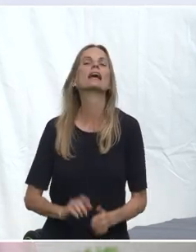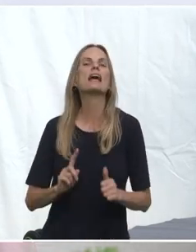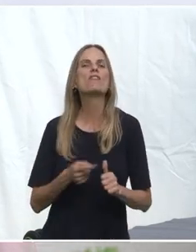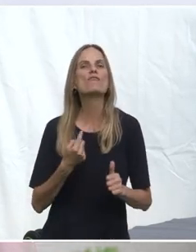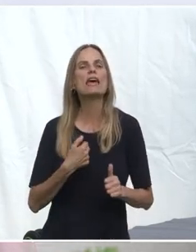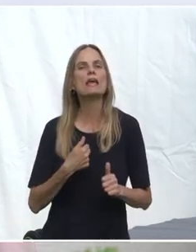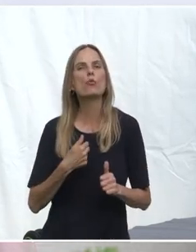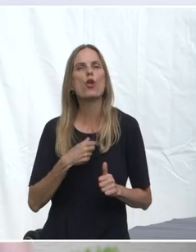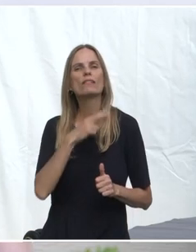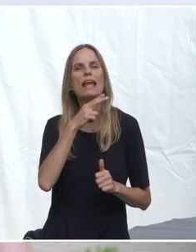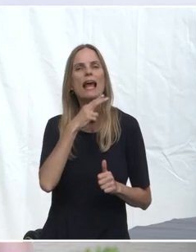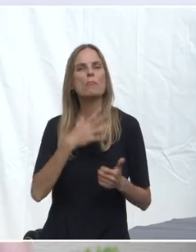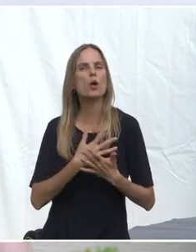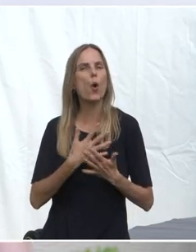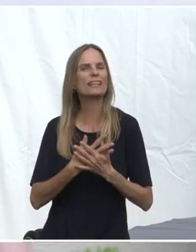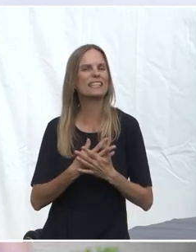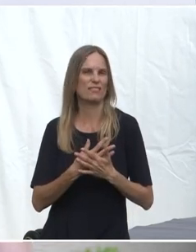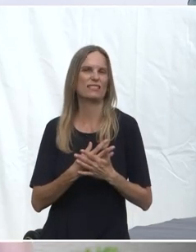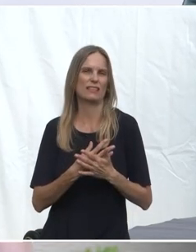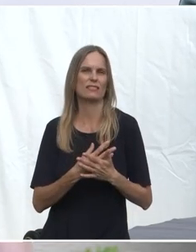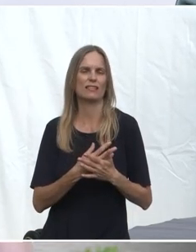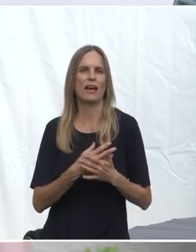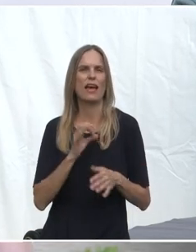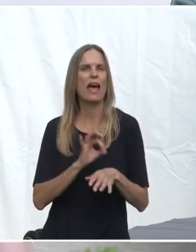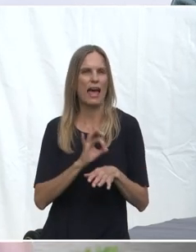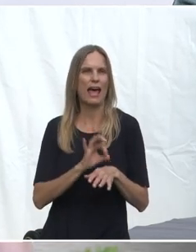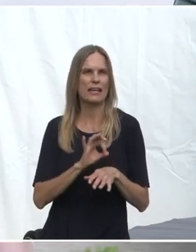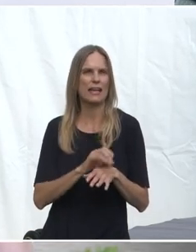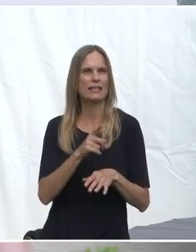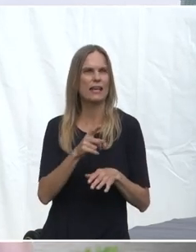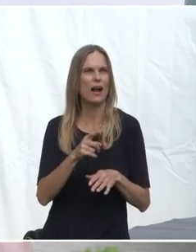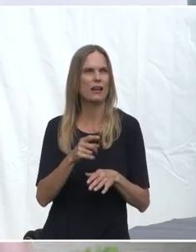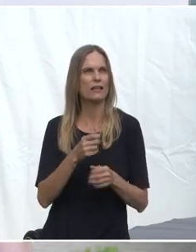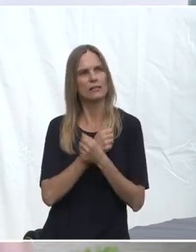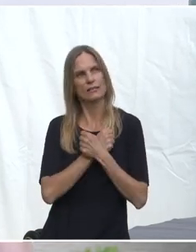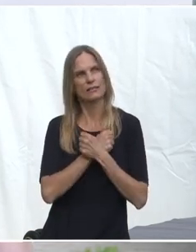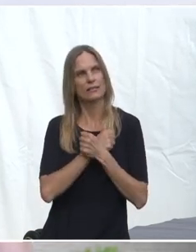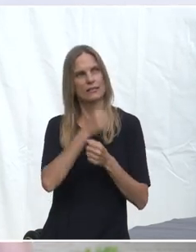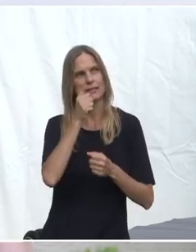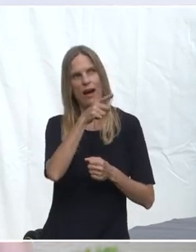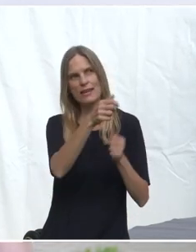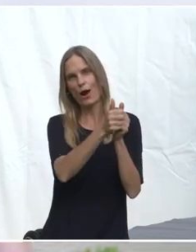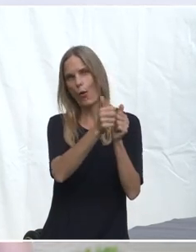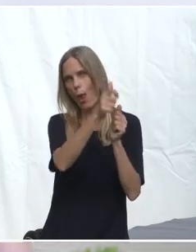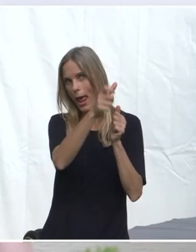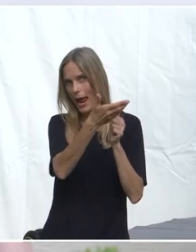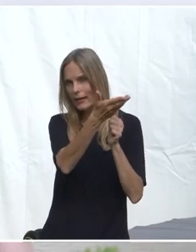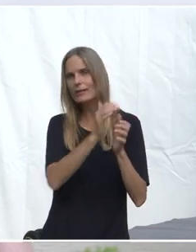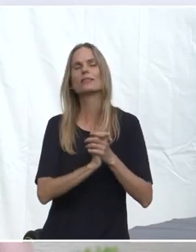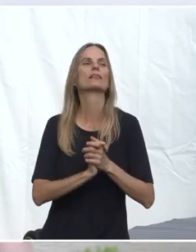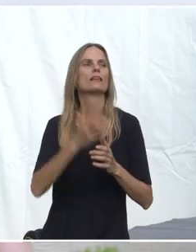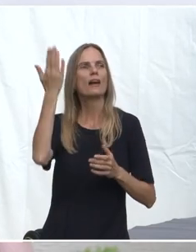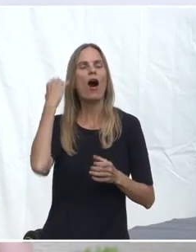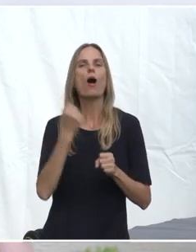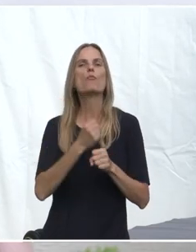ADHD diagnosis, which I have thanks to that lovely lady standing there, who is my colleague. And when we started